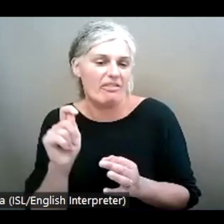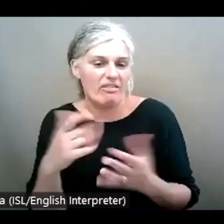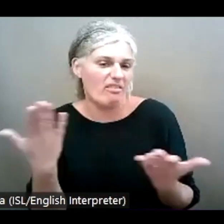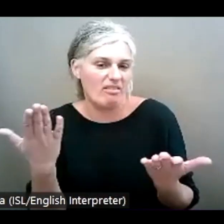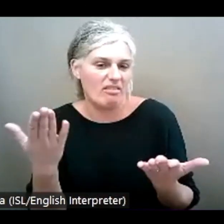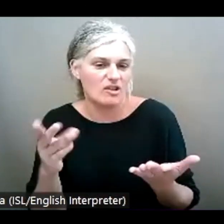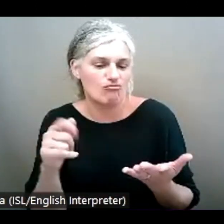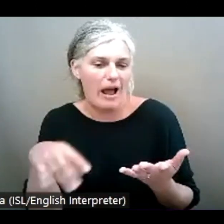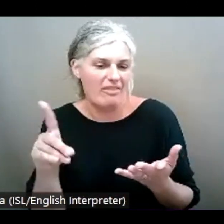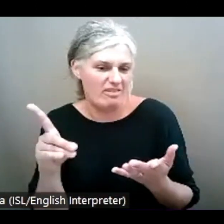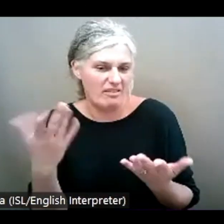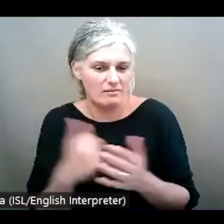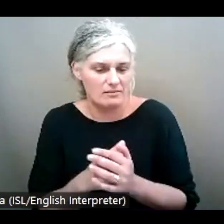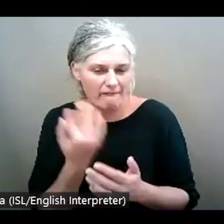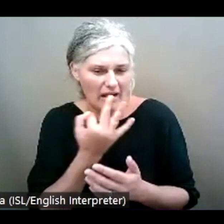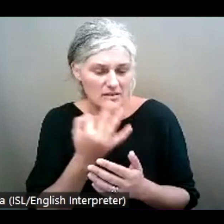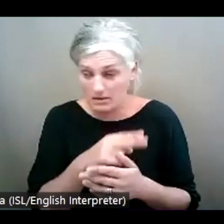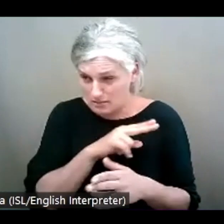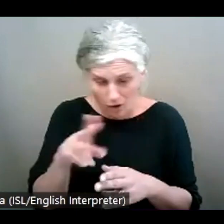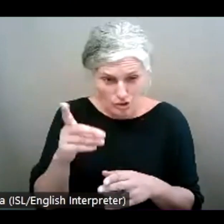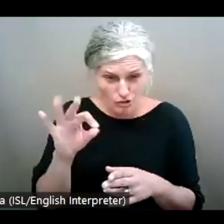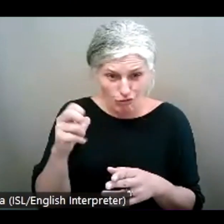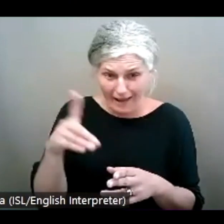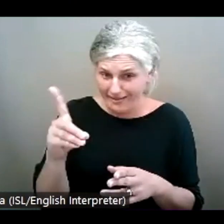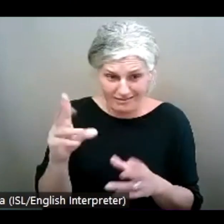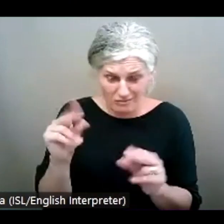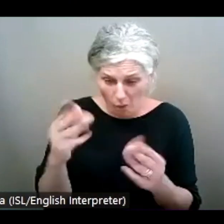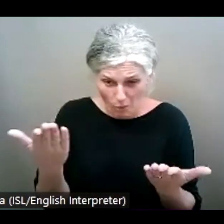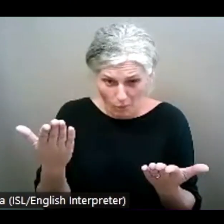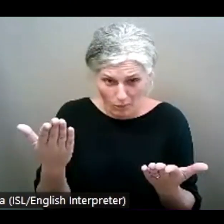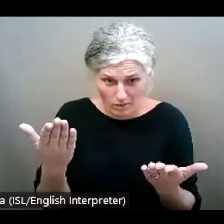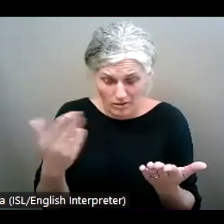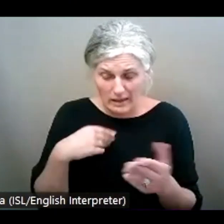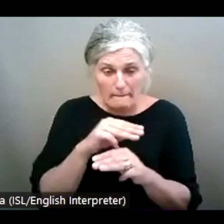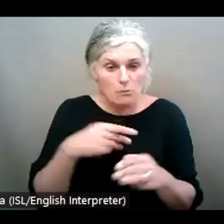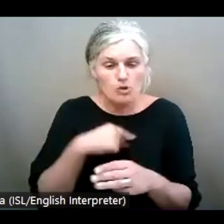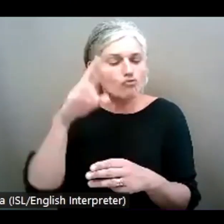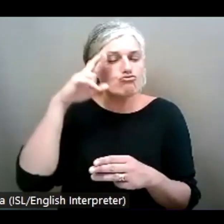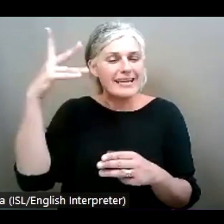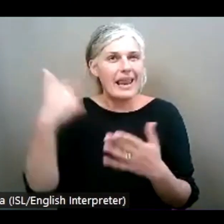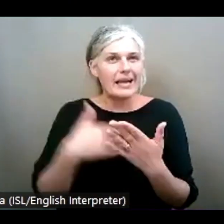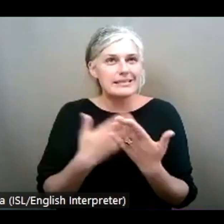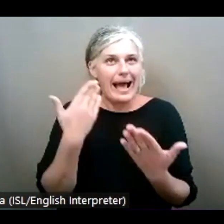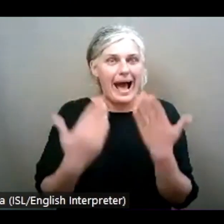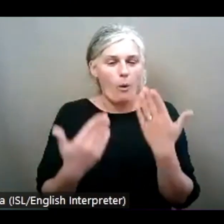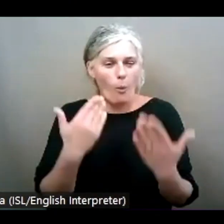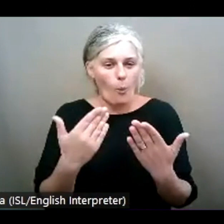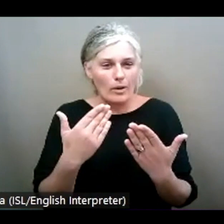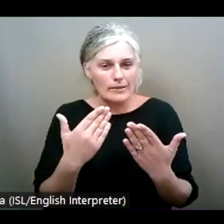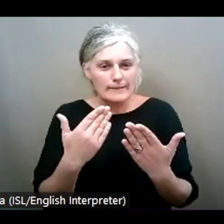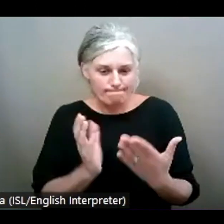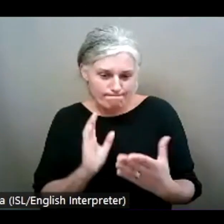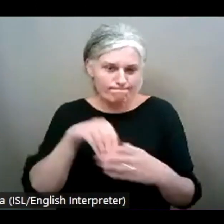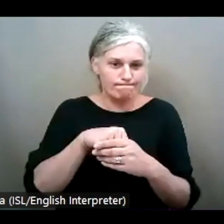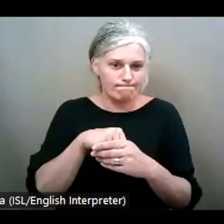grand. And well, it's not grand. And people don't realise how entrenched in society,